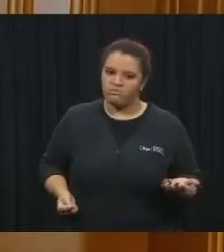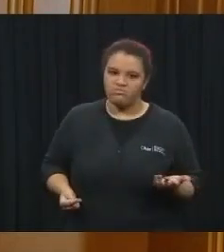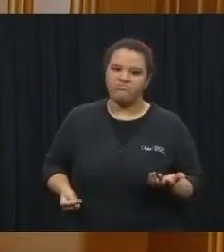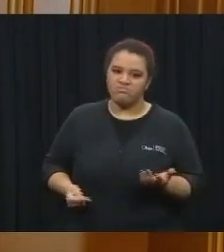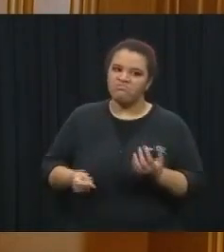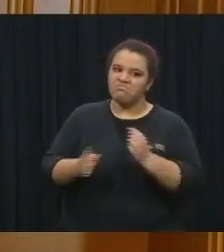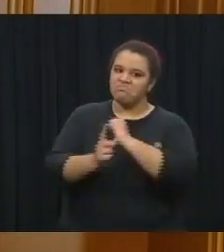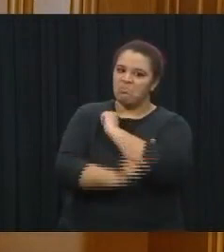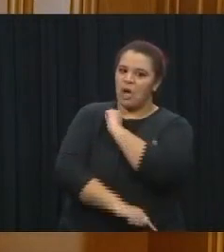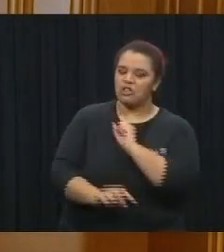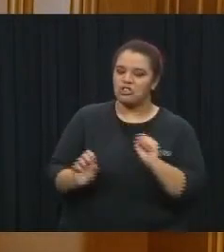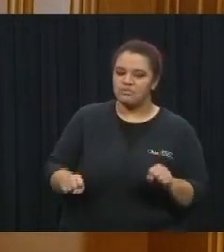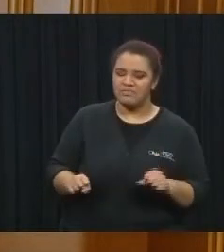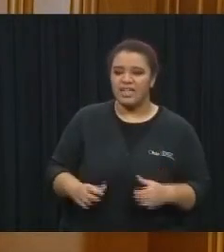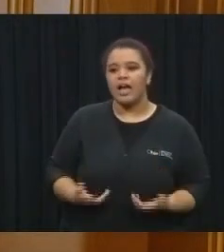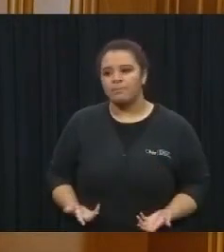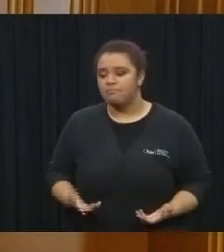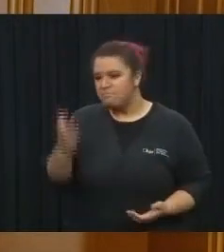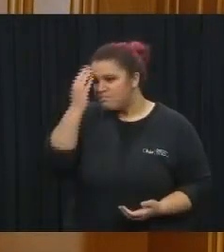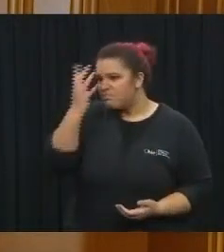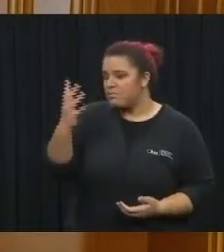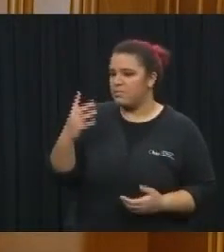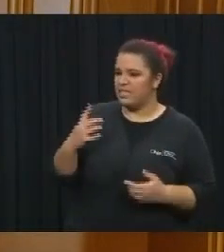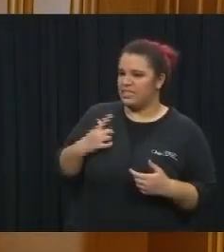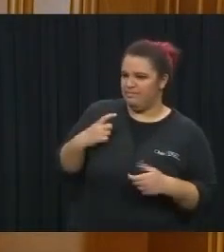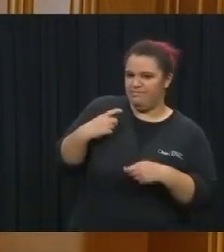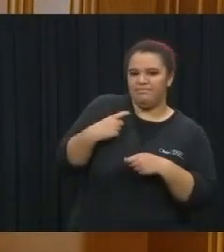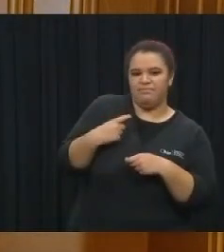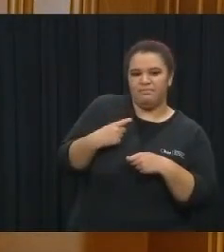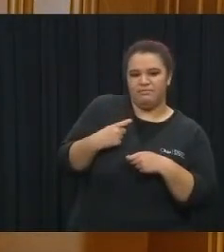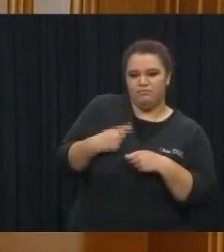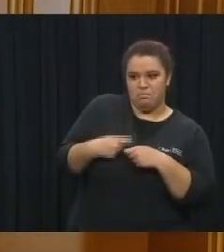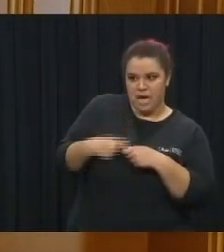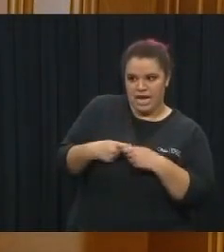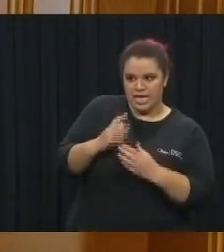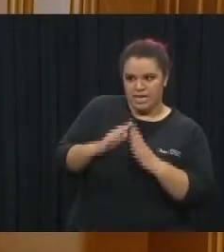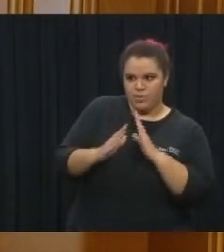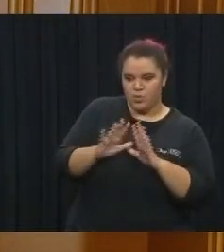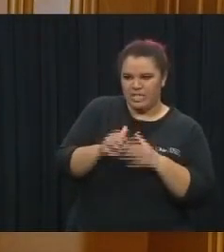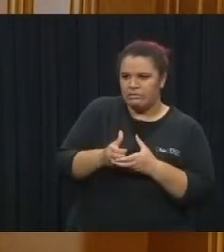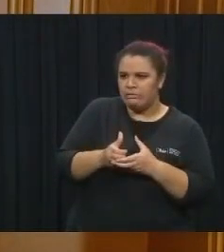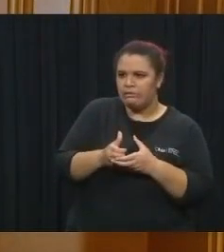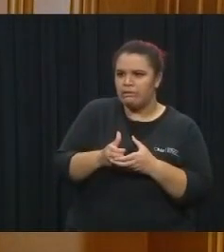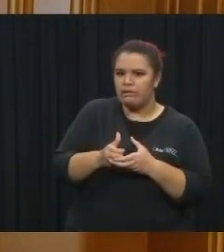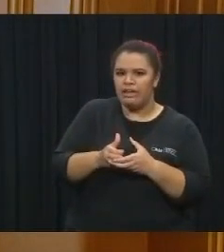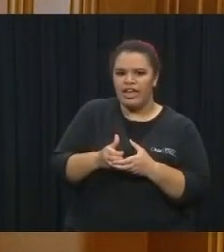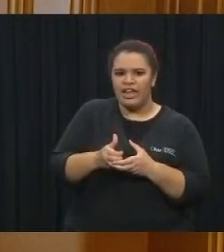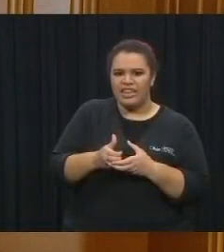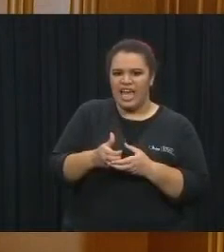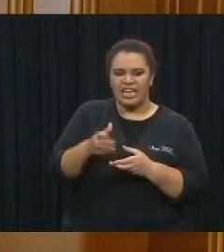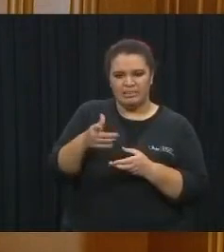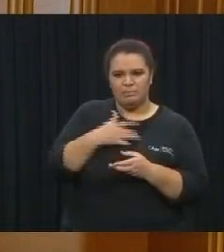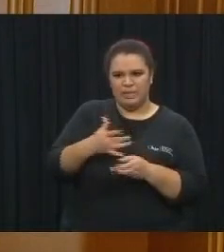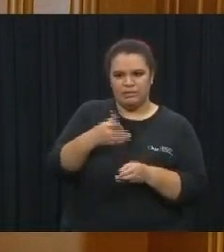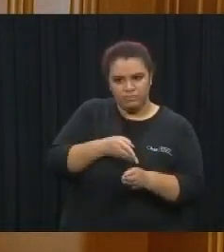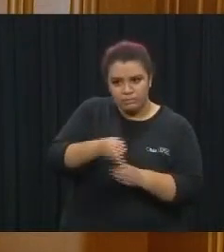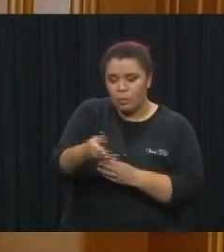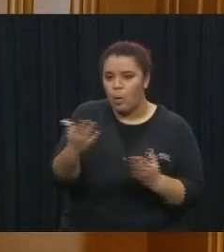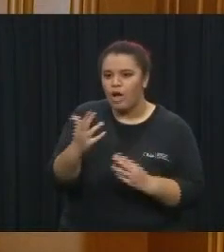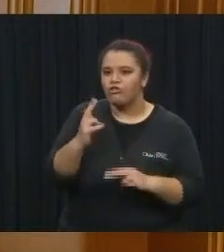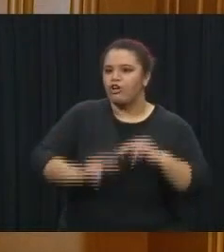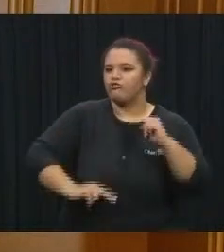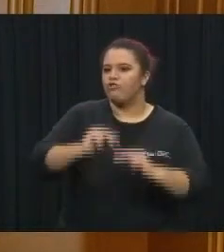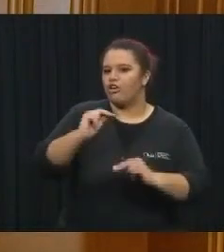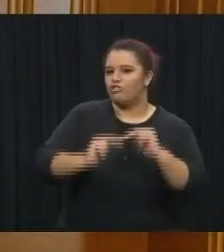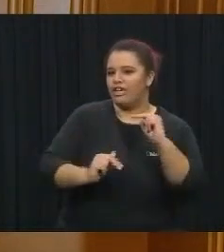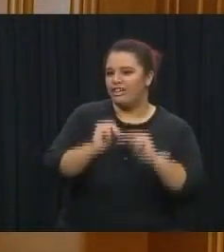construction part. So not being non-essentials in the construction part, are there some ramifications if they are obligated or